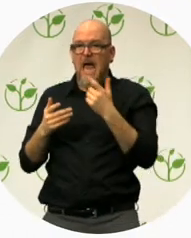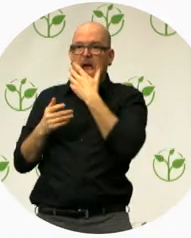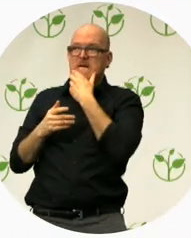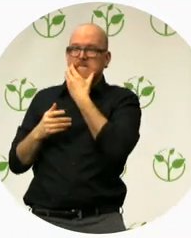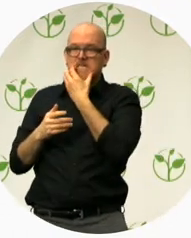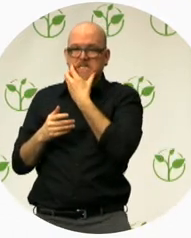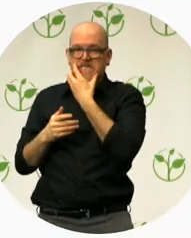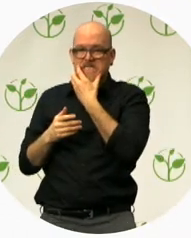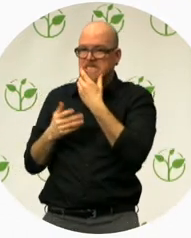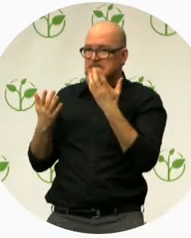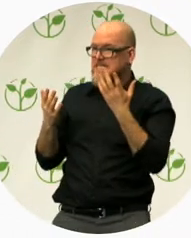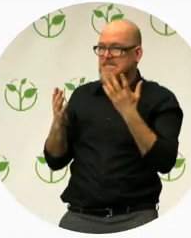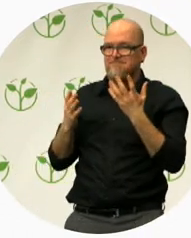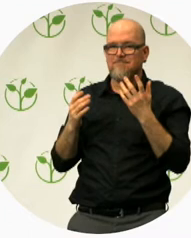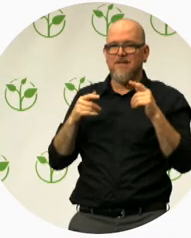Yeah.